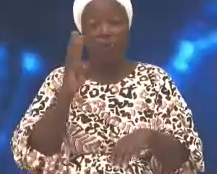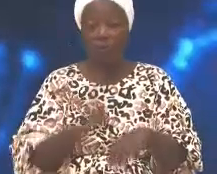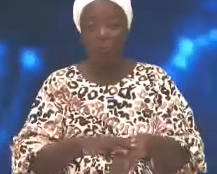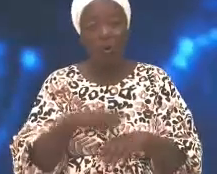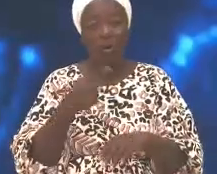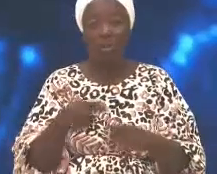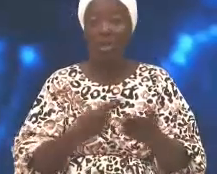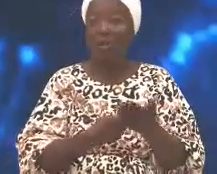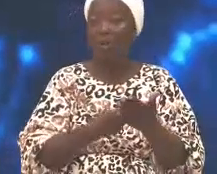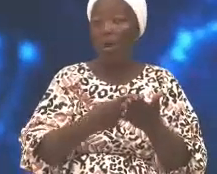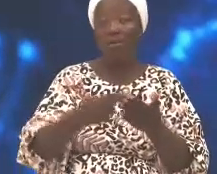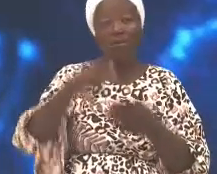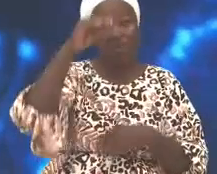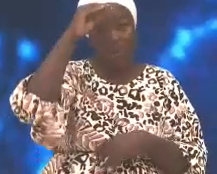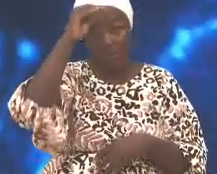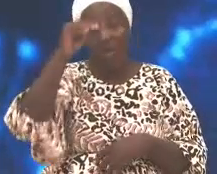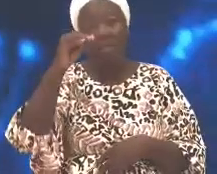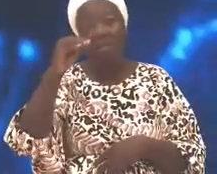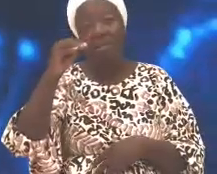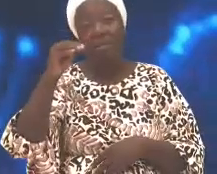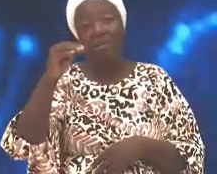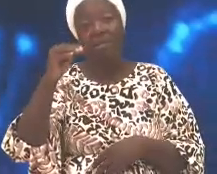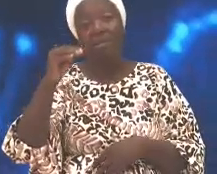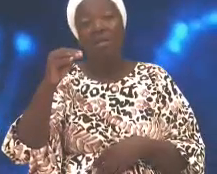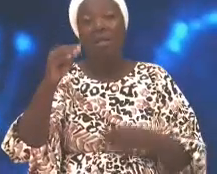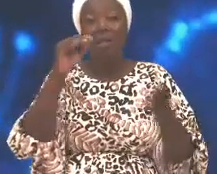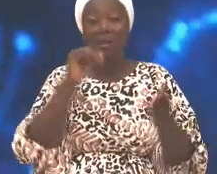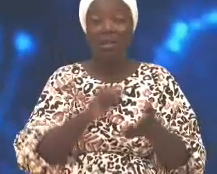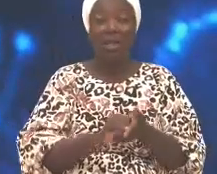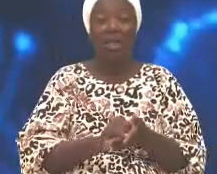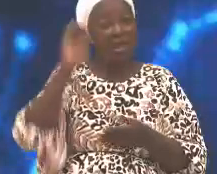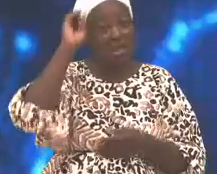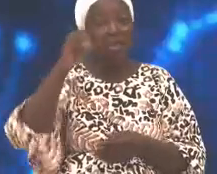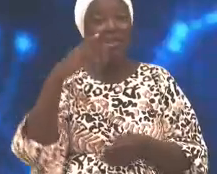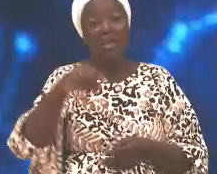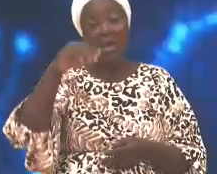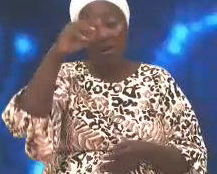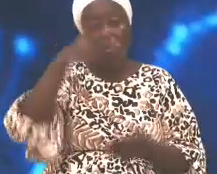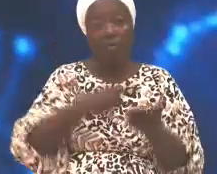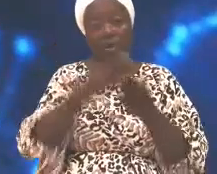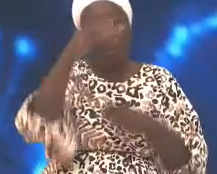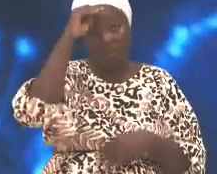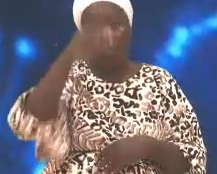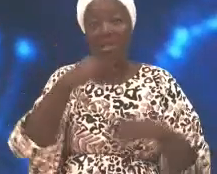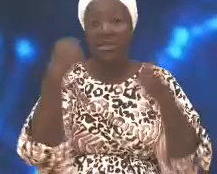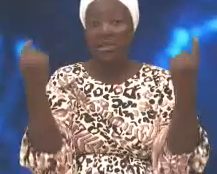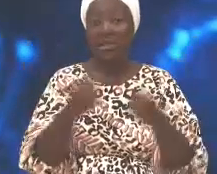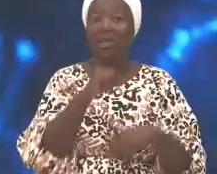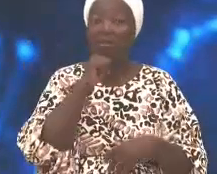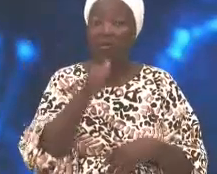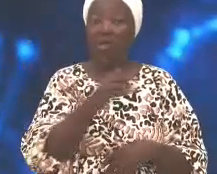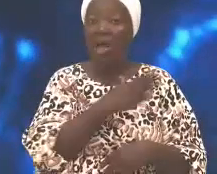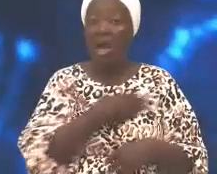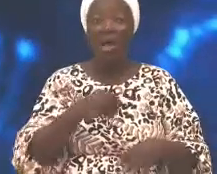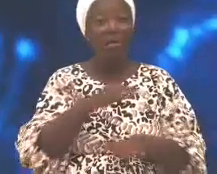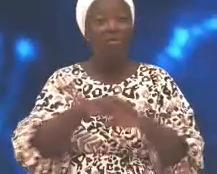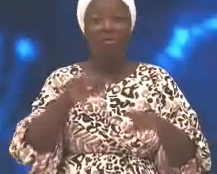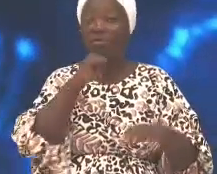righteous man that he, the righteous, sin not, and he does not sin, the grace of